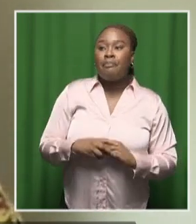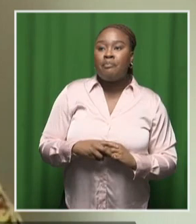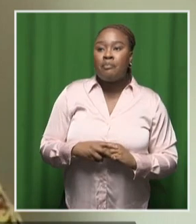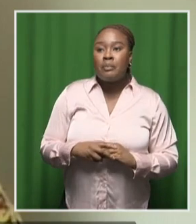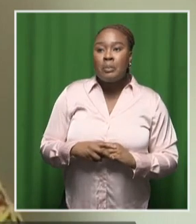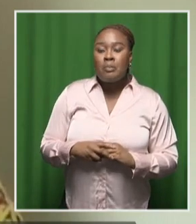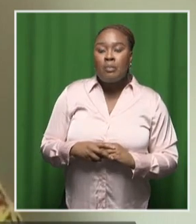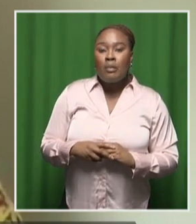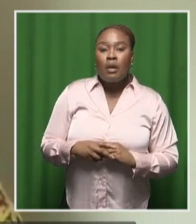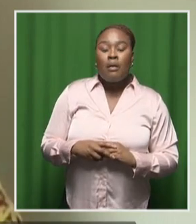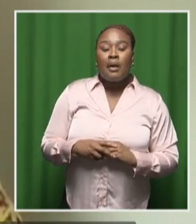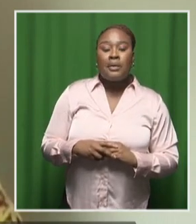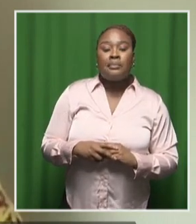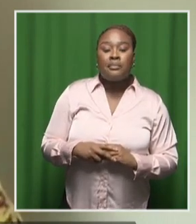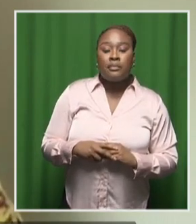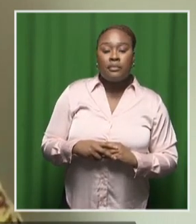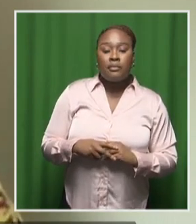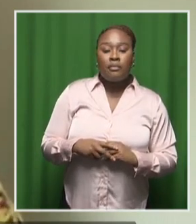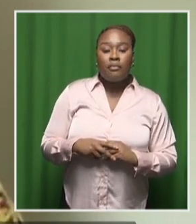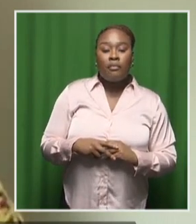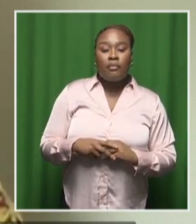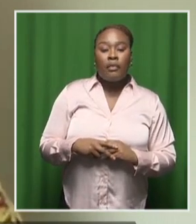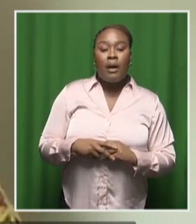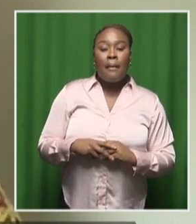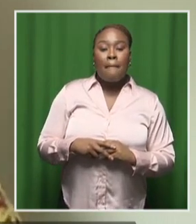the ways where